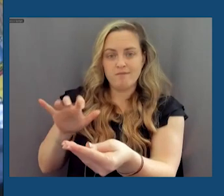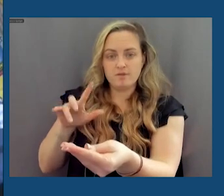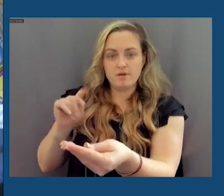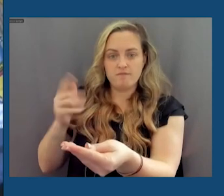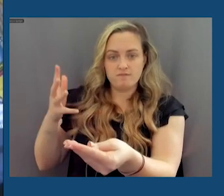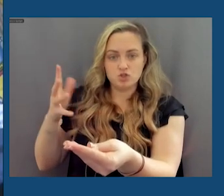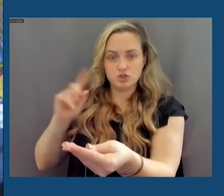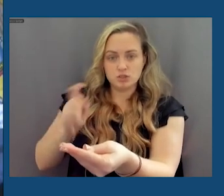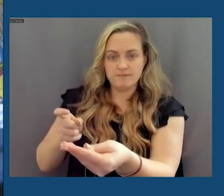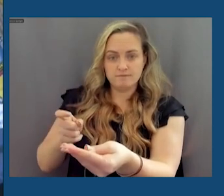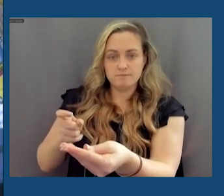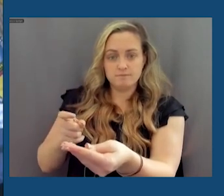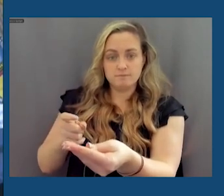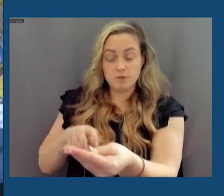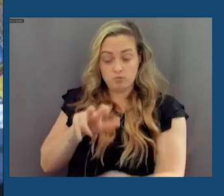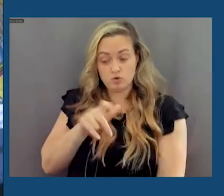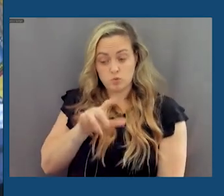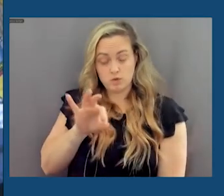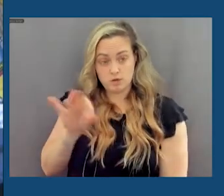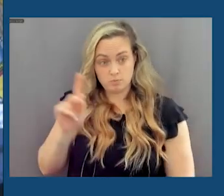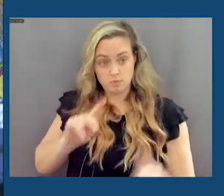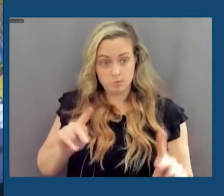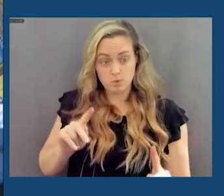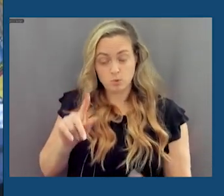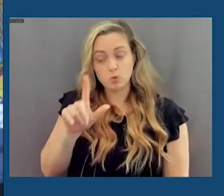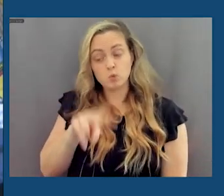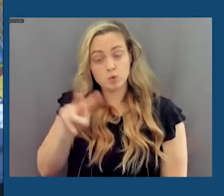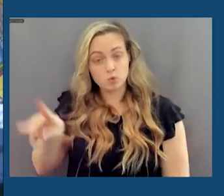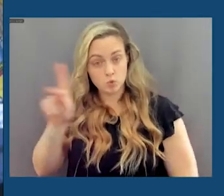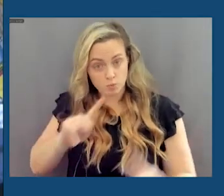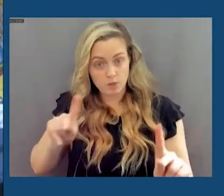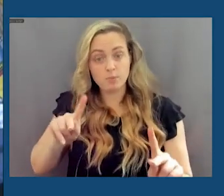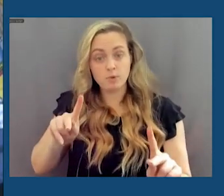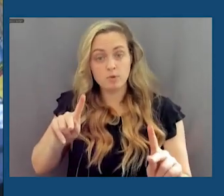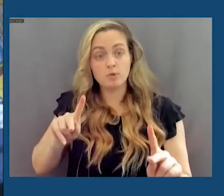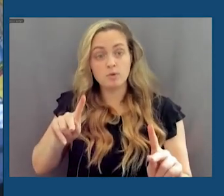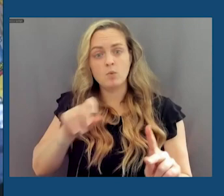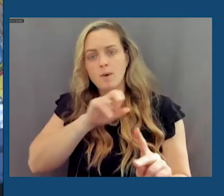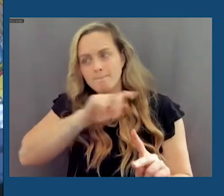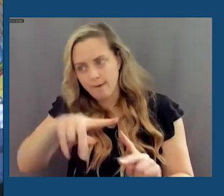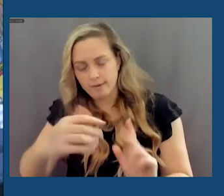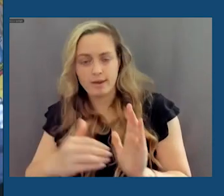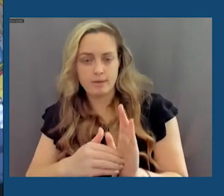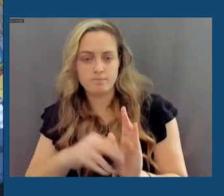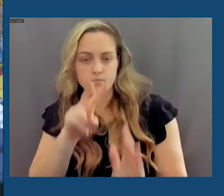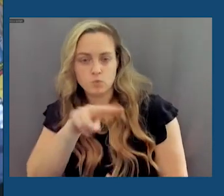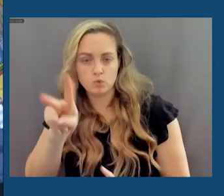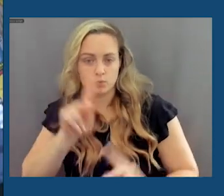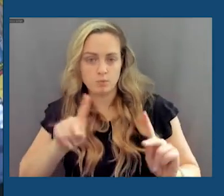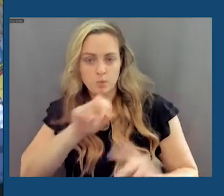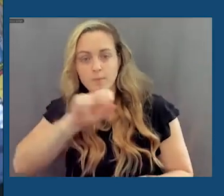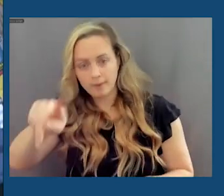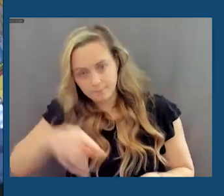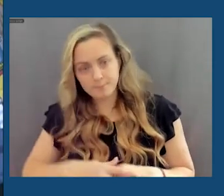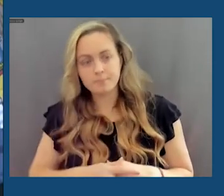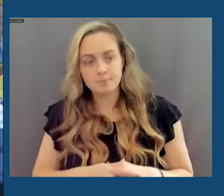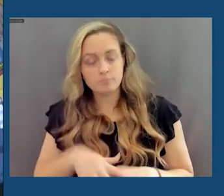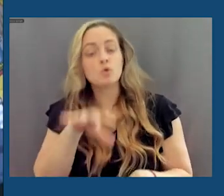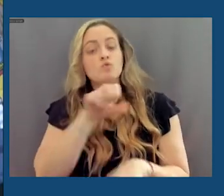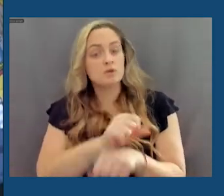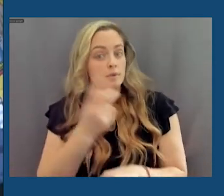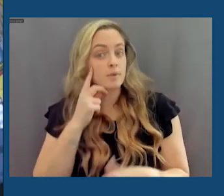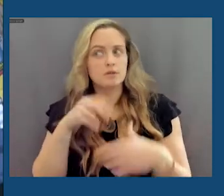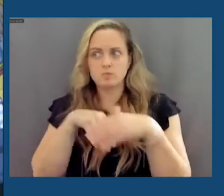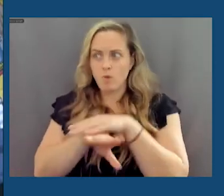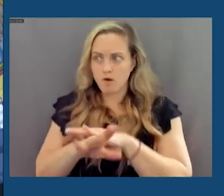those 329 individuals, only 22 people came to the same store. Only 22 people came back and were arrested because they